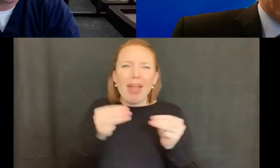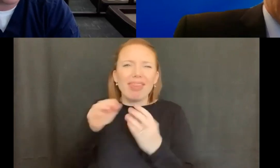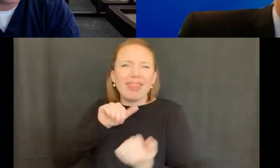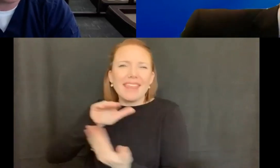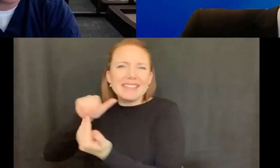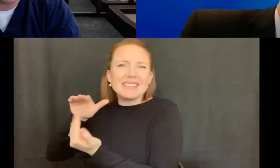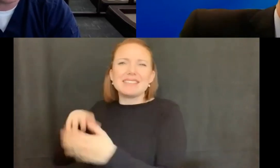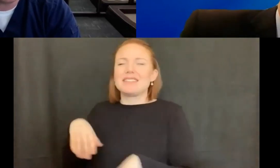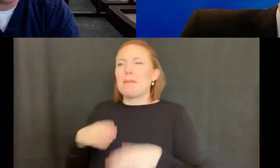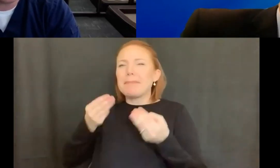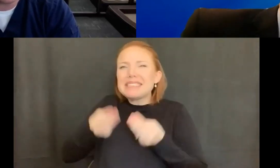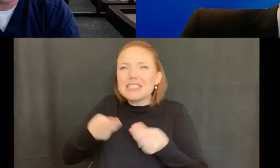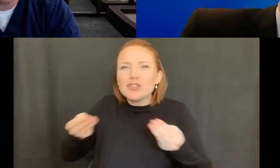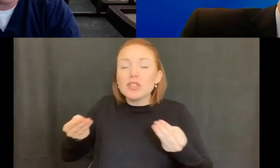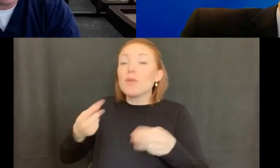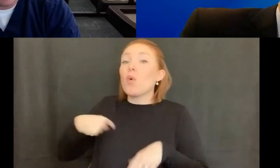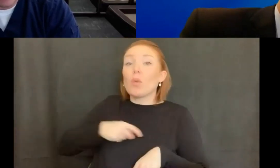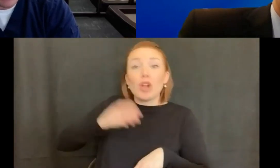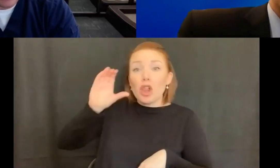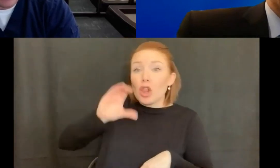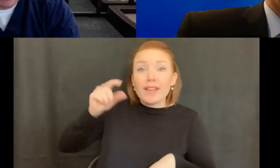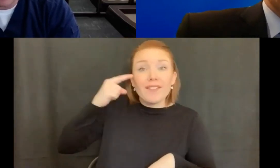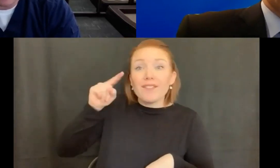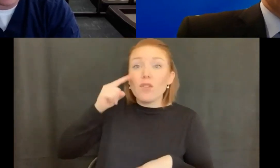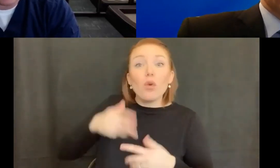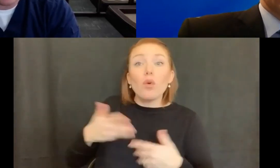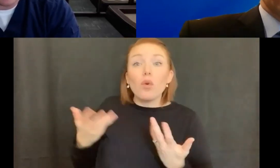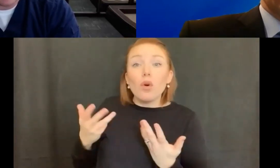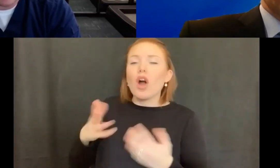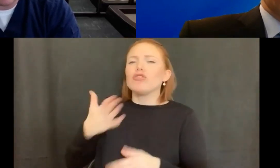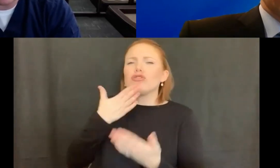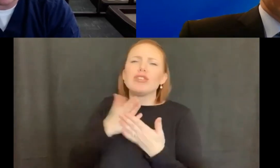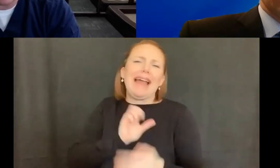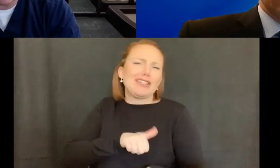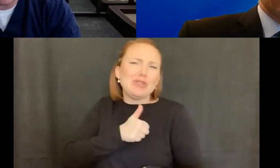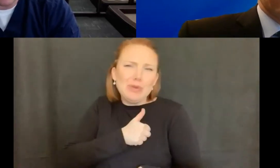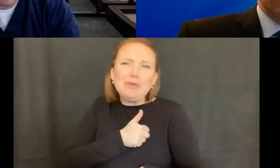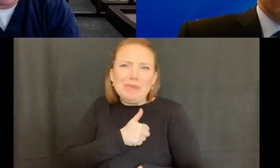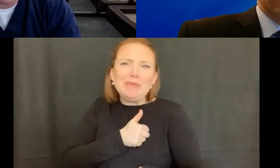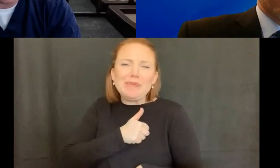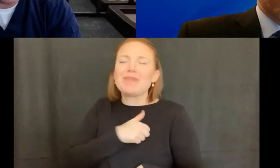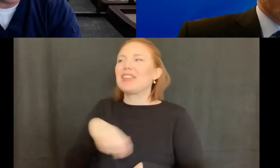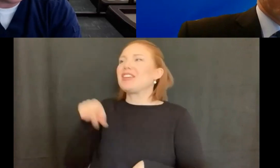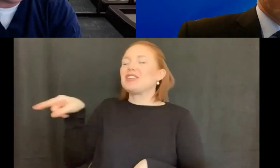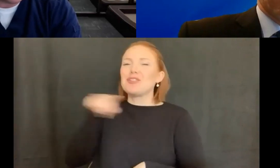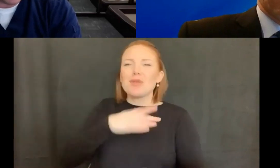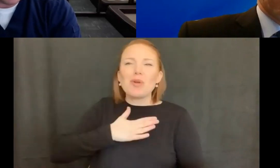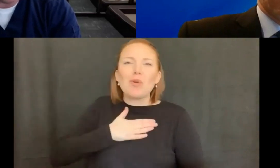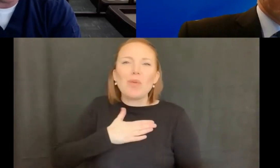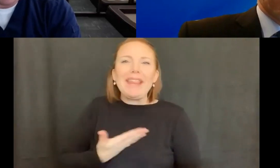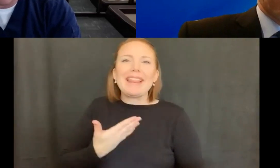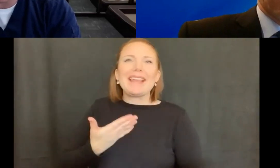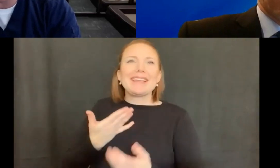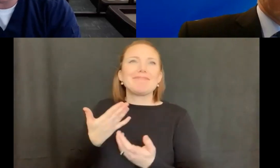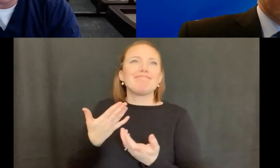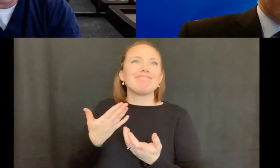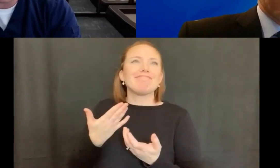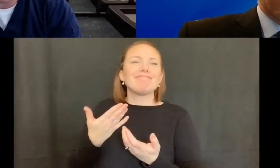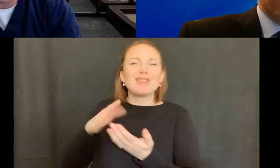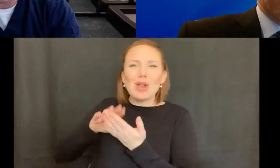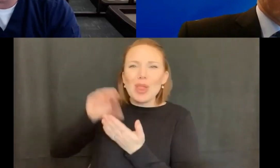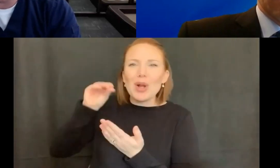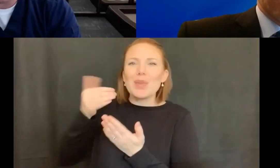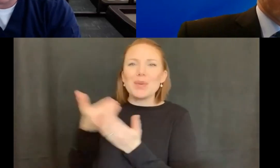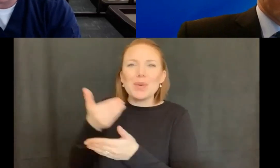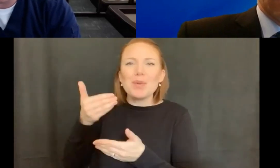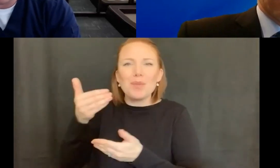yeah, basically what we're looking for is a good attitude, being willing to, learn the new